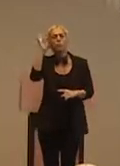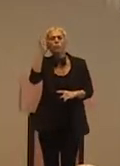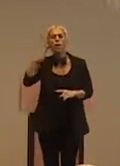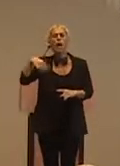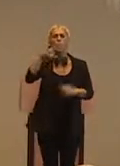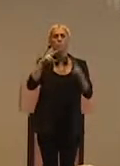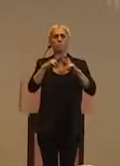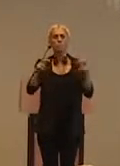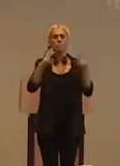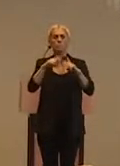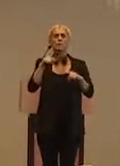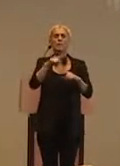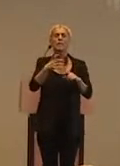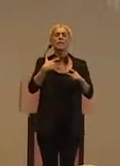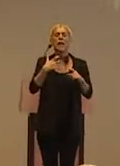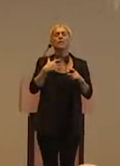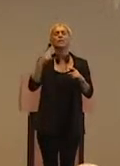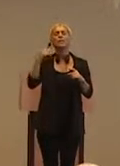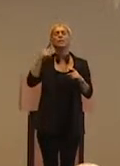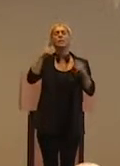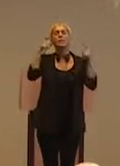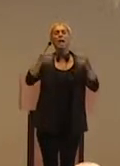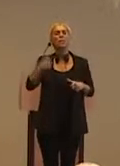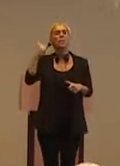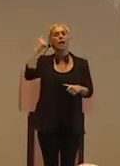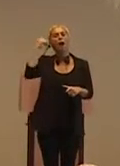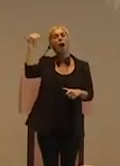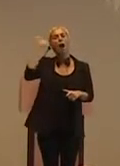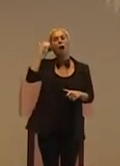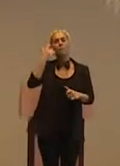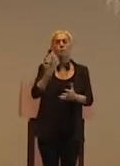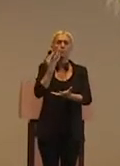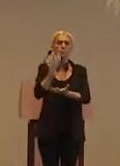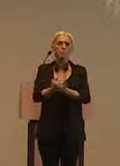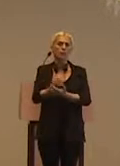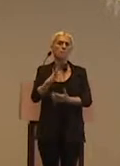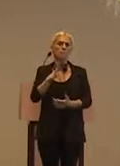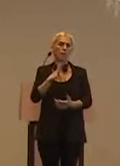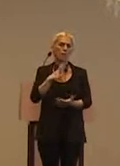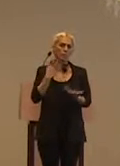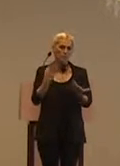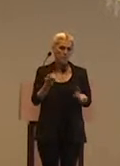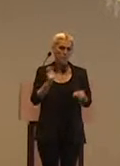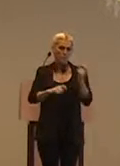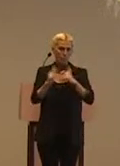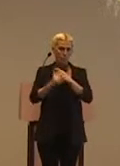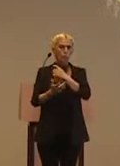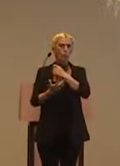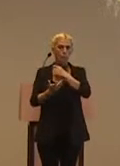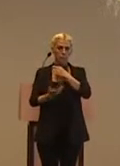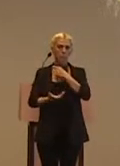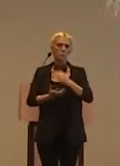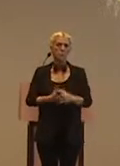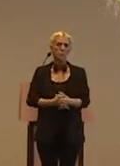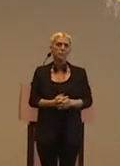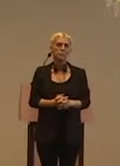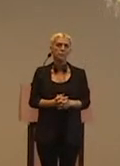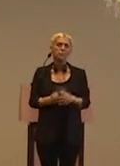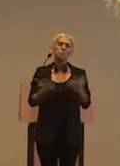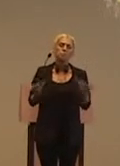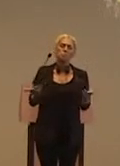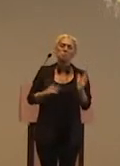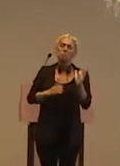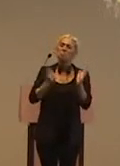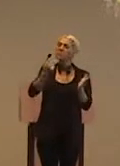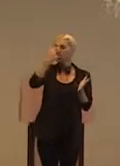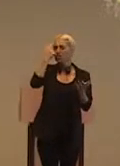that it serves academicians and researchers and those who are curious in the future so we're trying to record the memory of the city